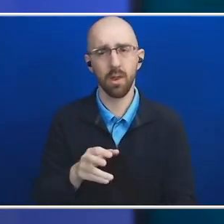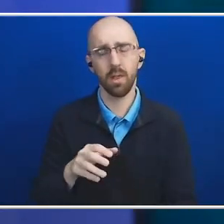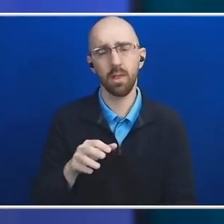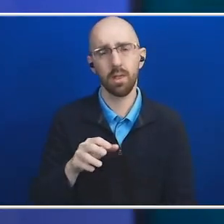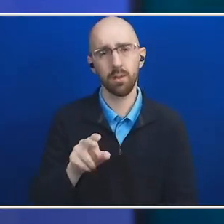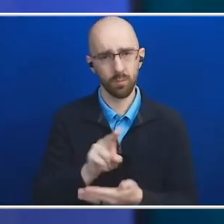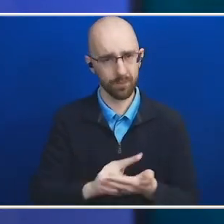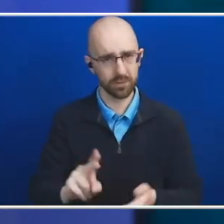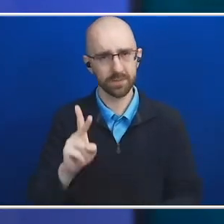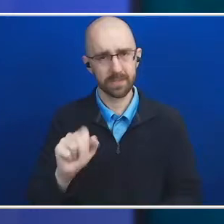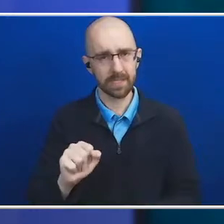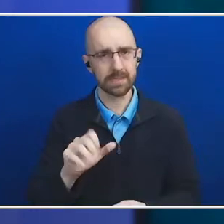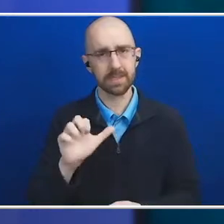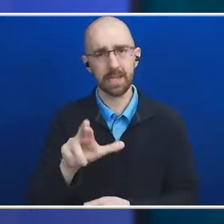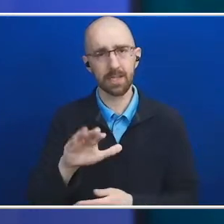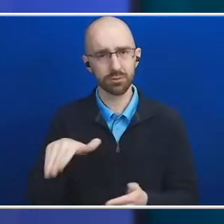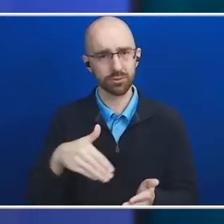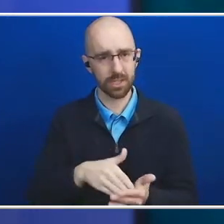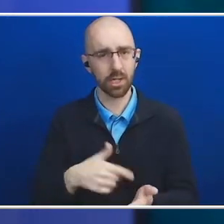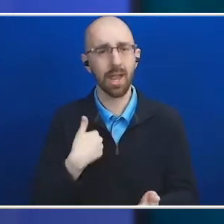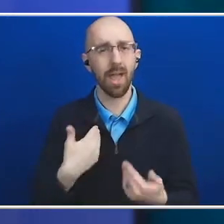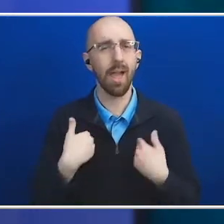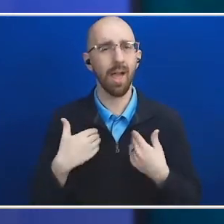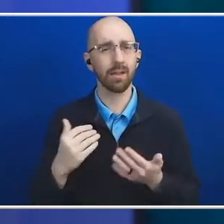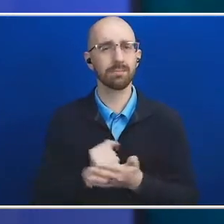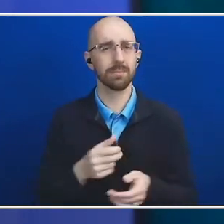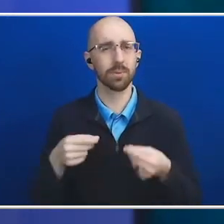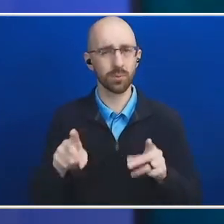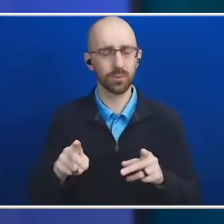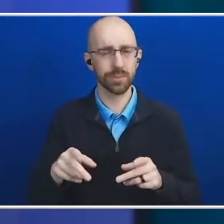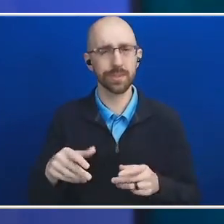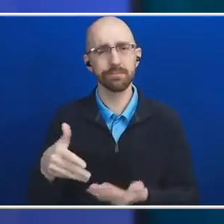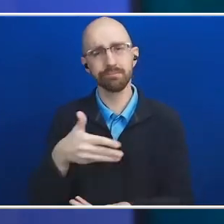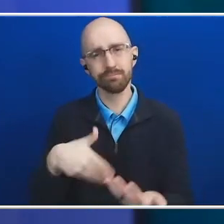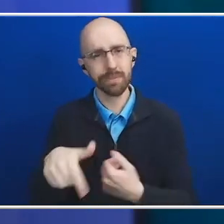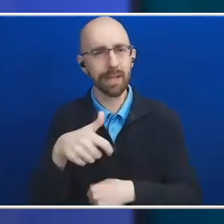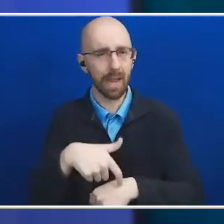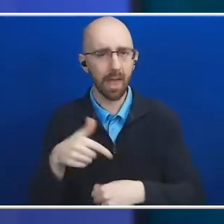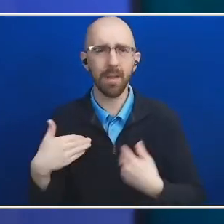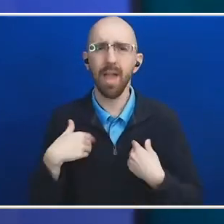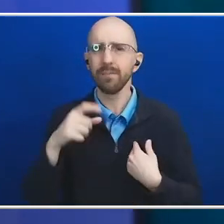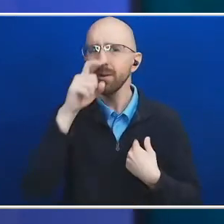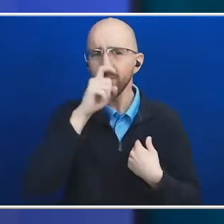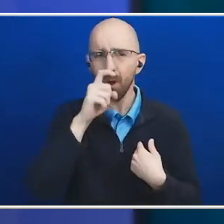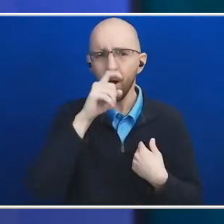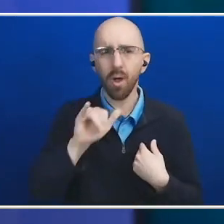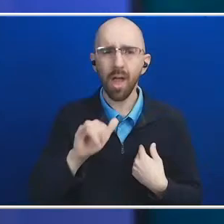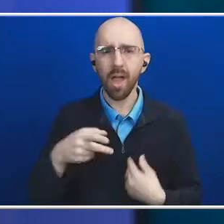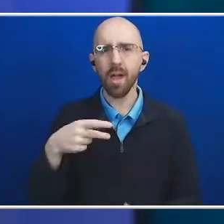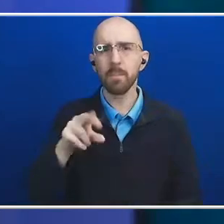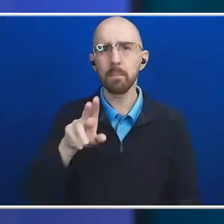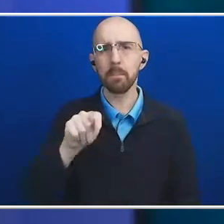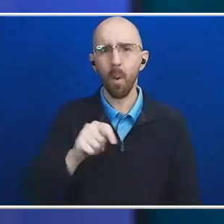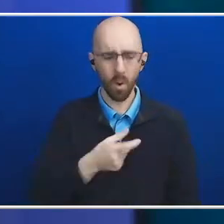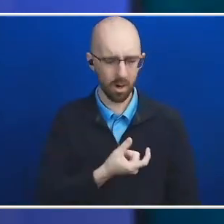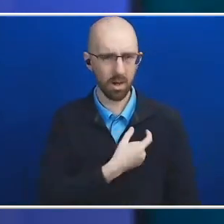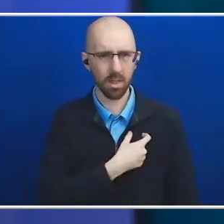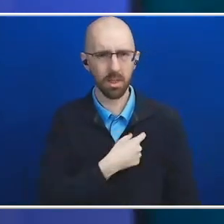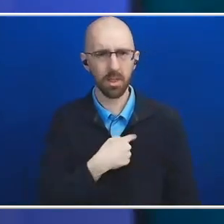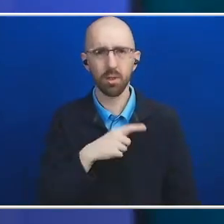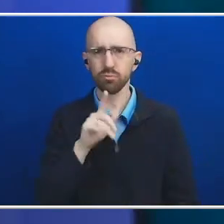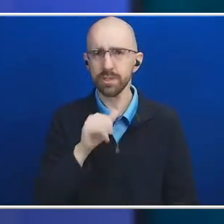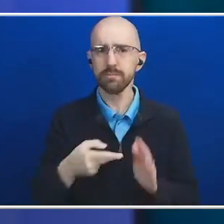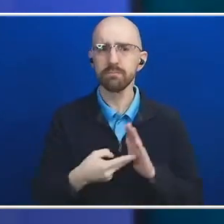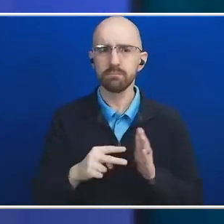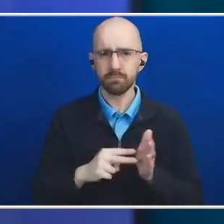Cancer Center, I had the opportunity to spend some time, and they have these amazing dolls that have ports. And it's really intended to bring your children in